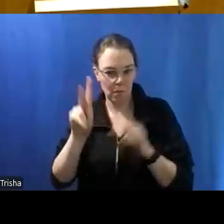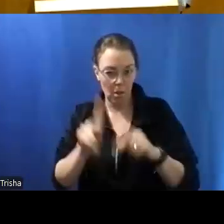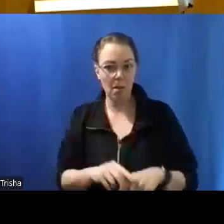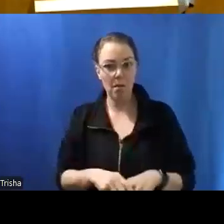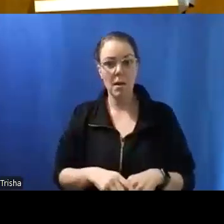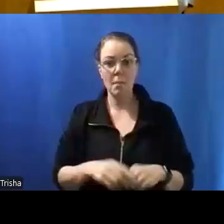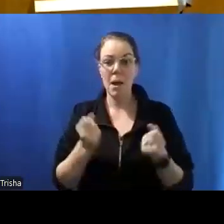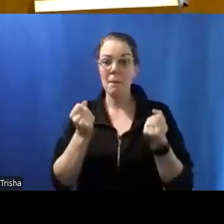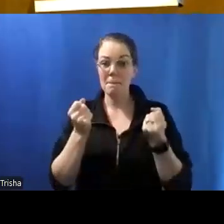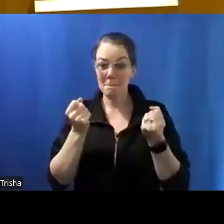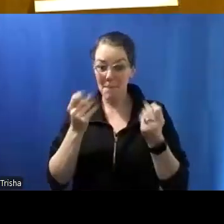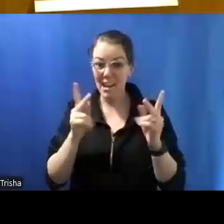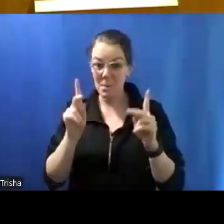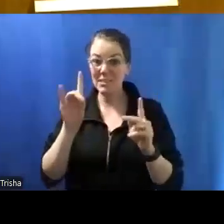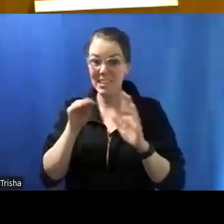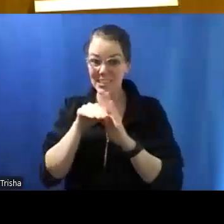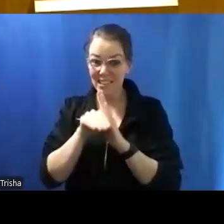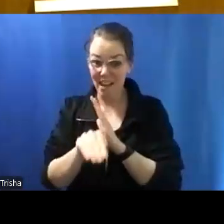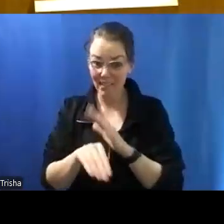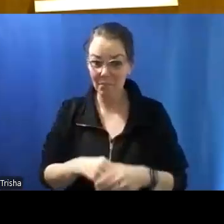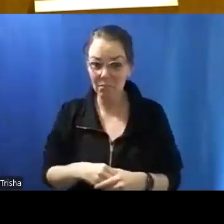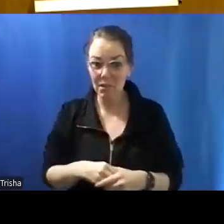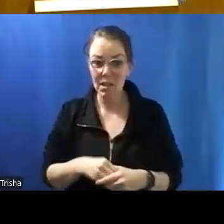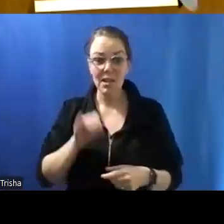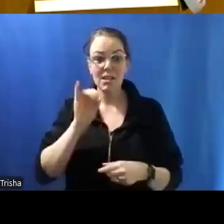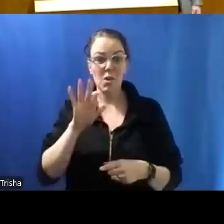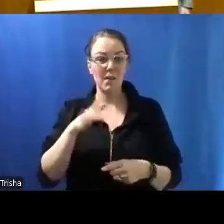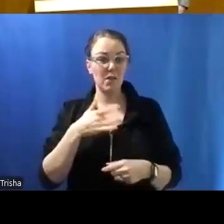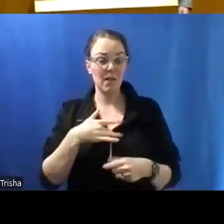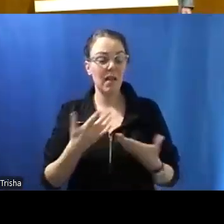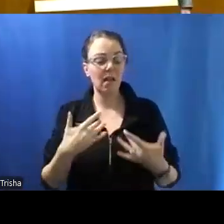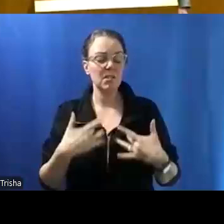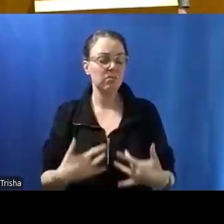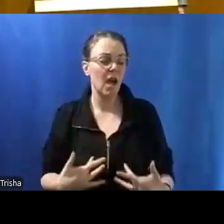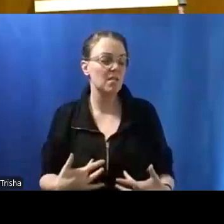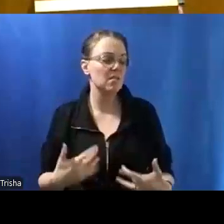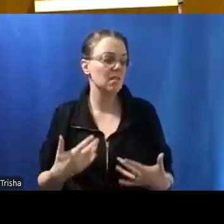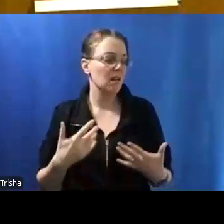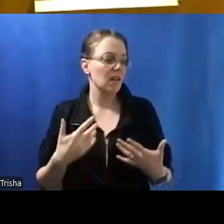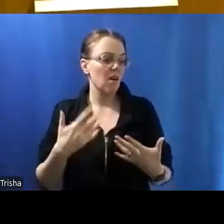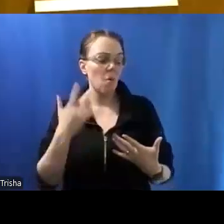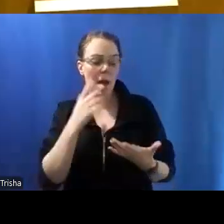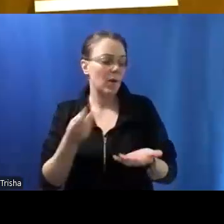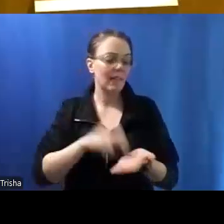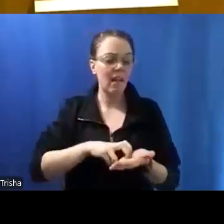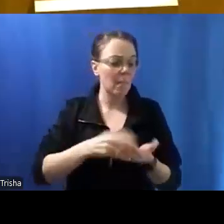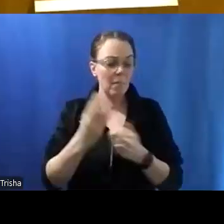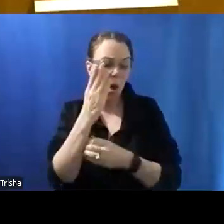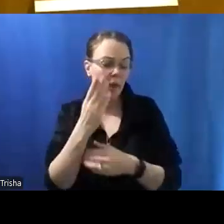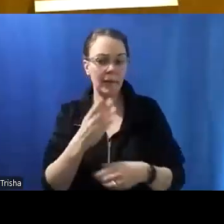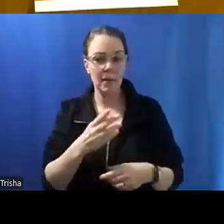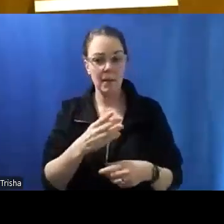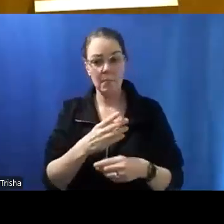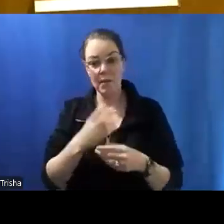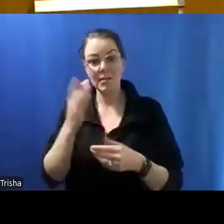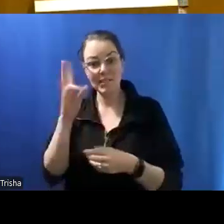improved. So if you already feel like you have nothing to get up for, well, nobody reported that improved over 2 years.